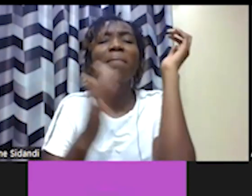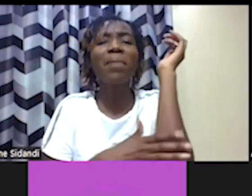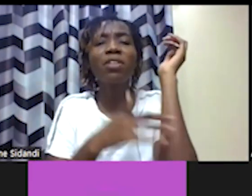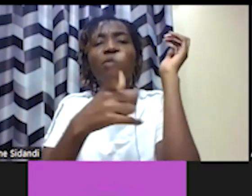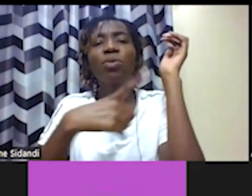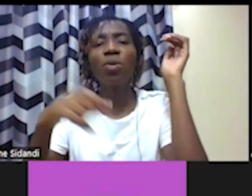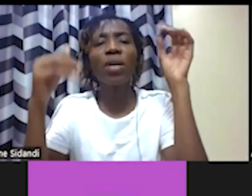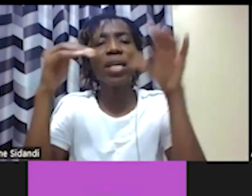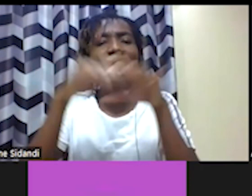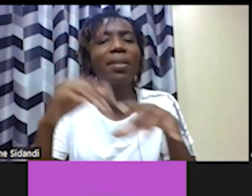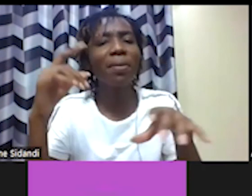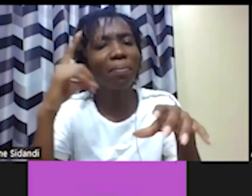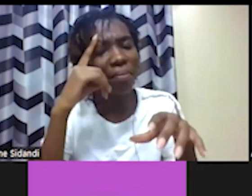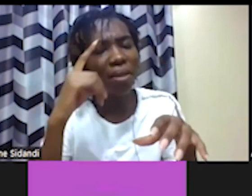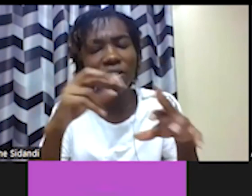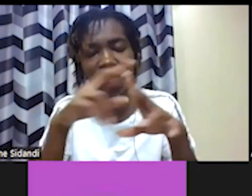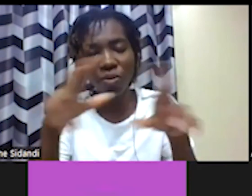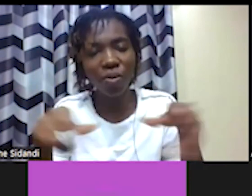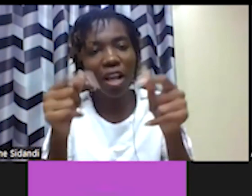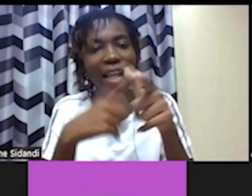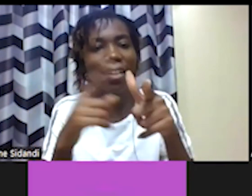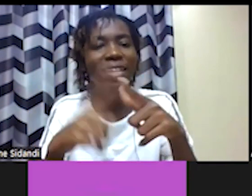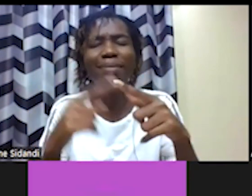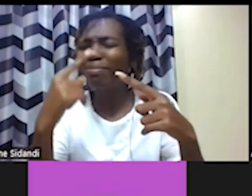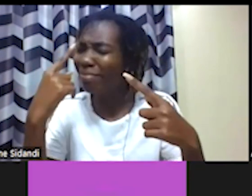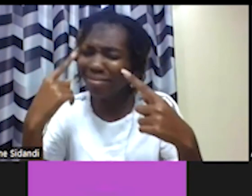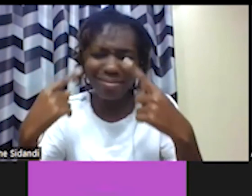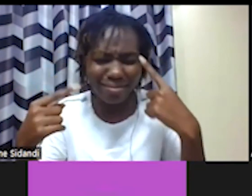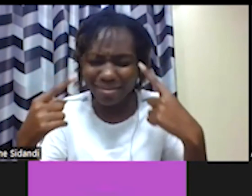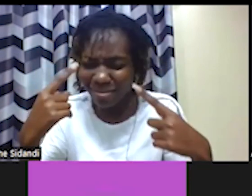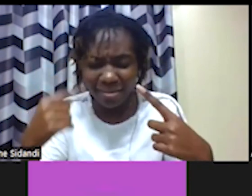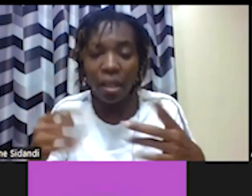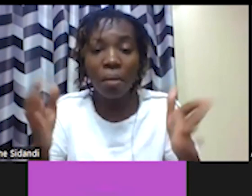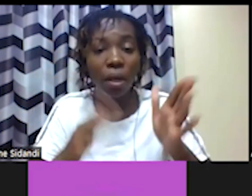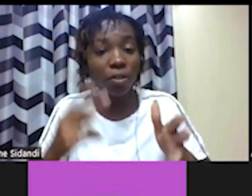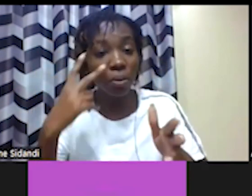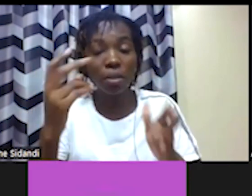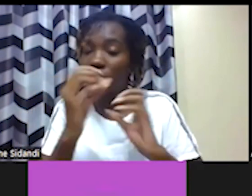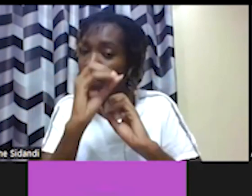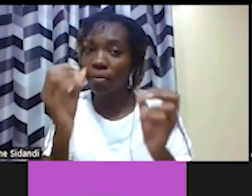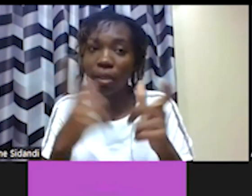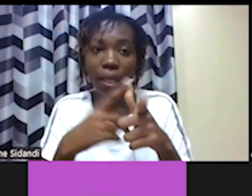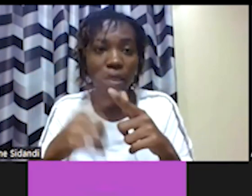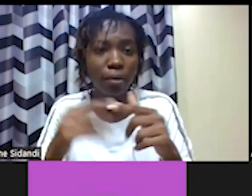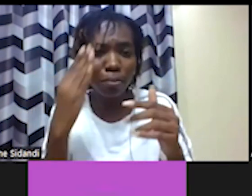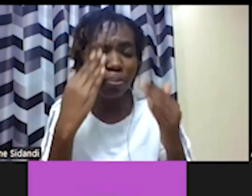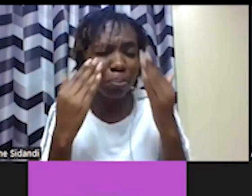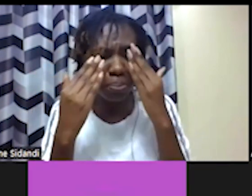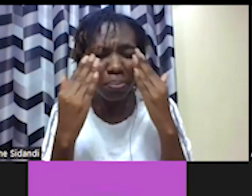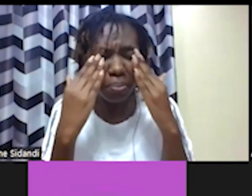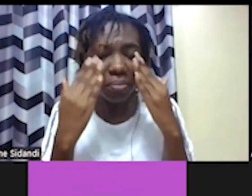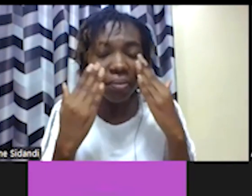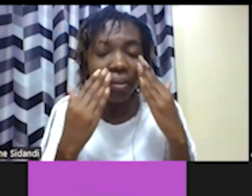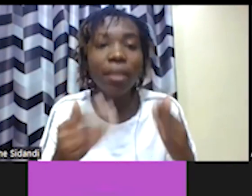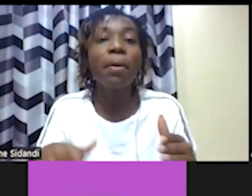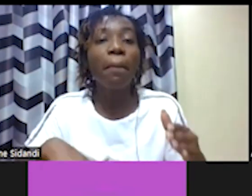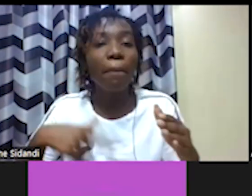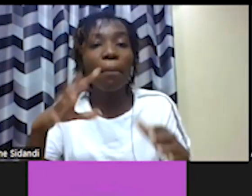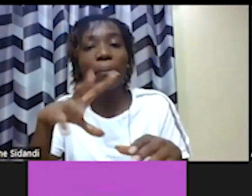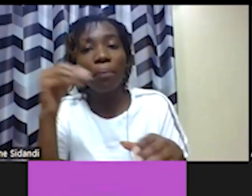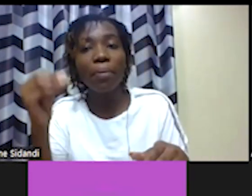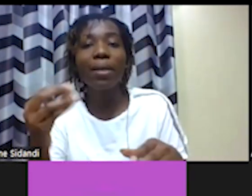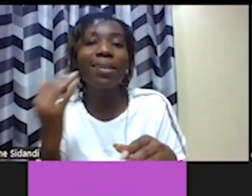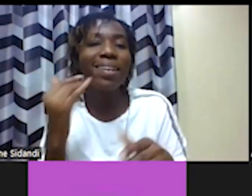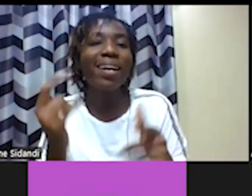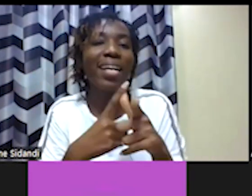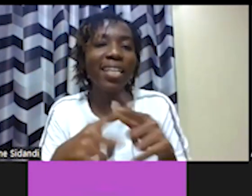so that no one is seeing you. Then you come from there, you wipe, you pick yourself a chocolate, then you go out